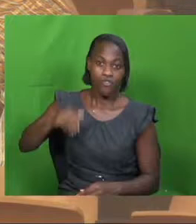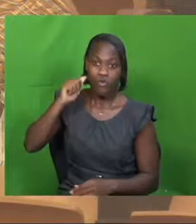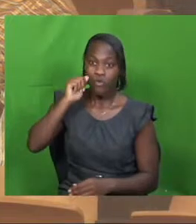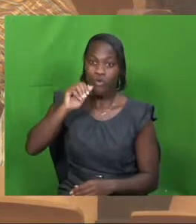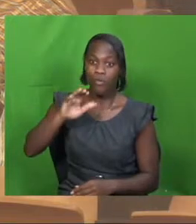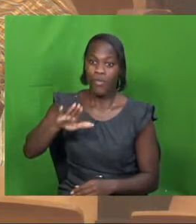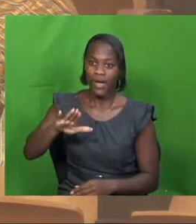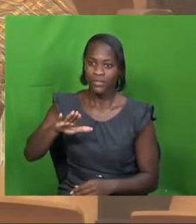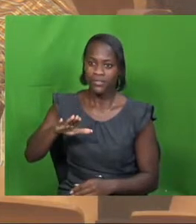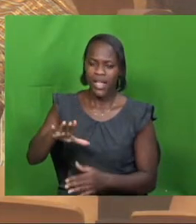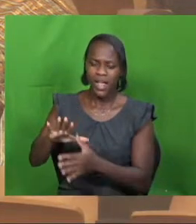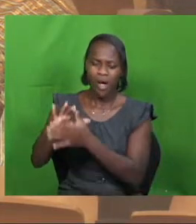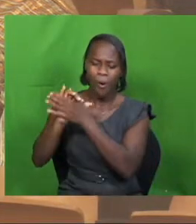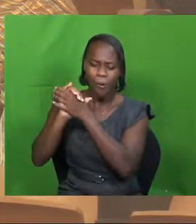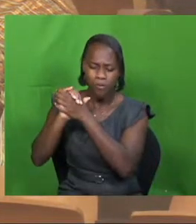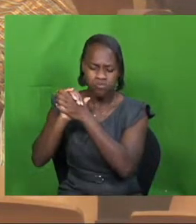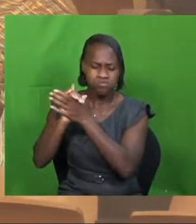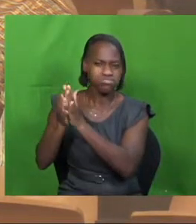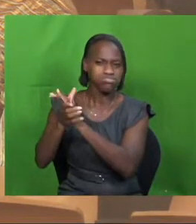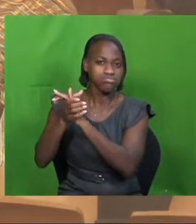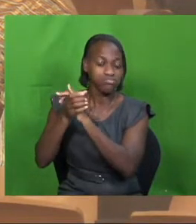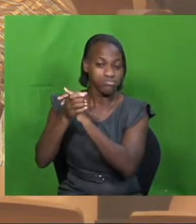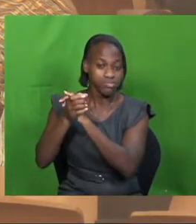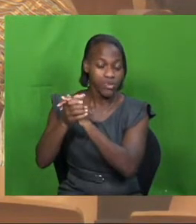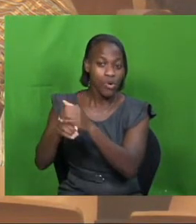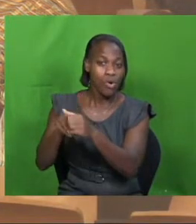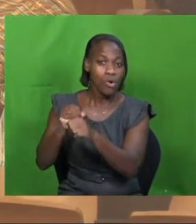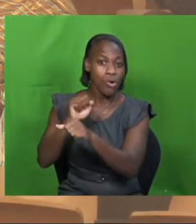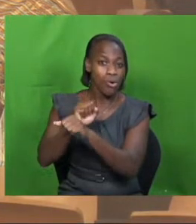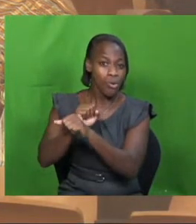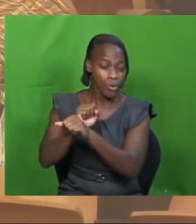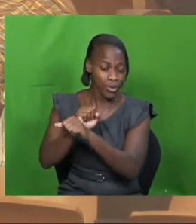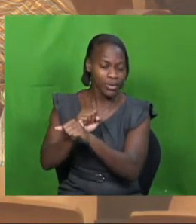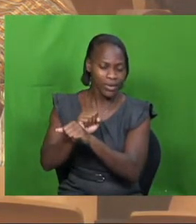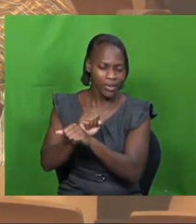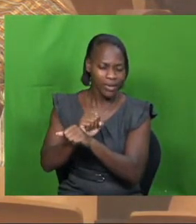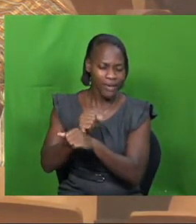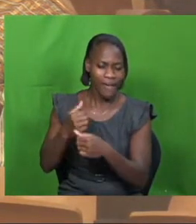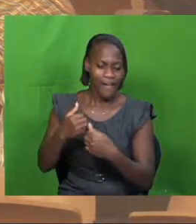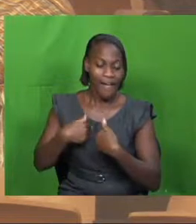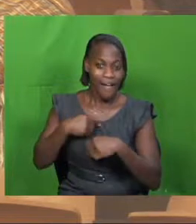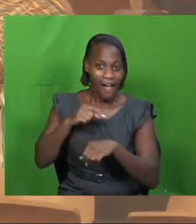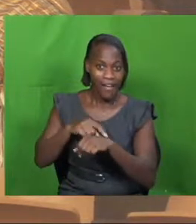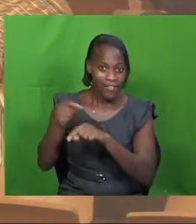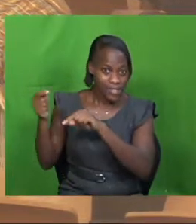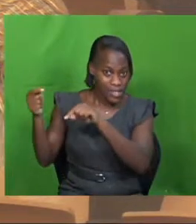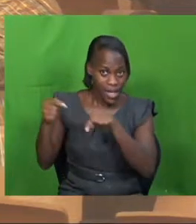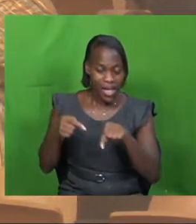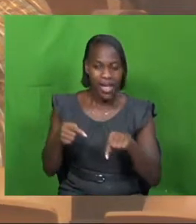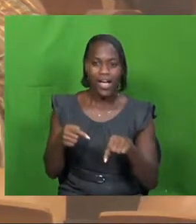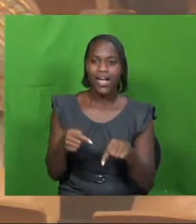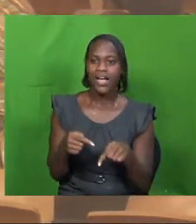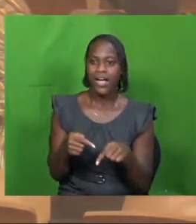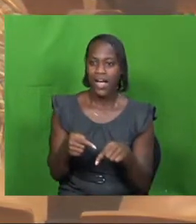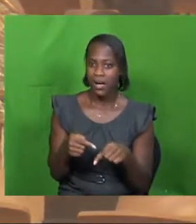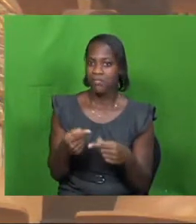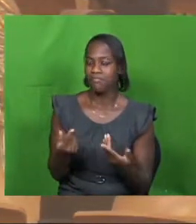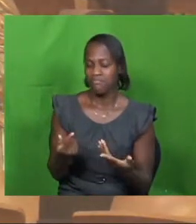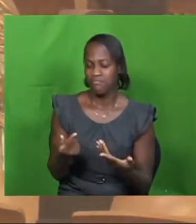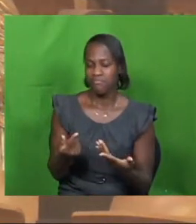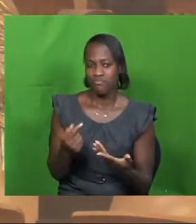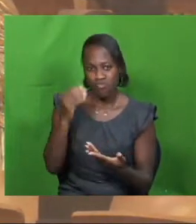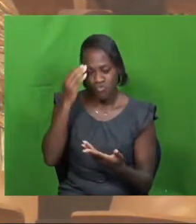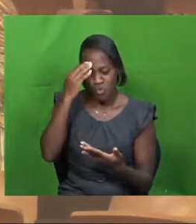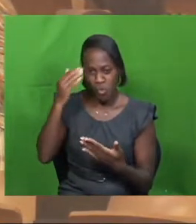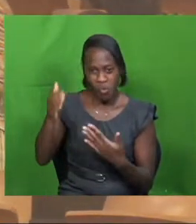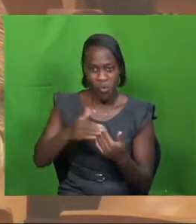and to commend her highly for finding time to come and be part of what happens on the floor